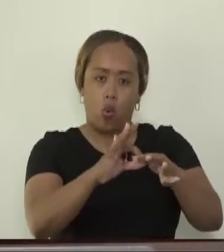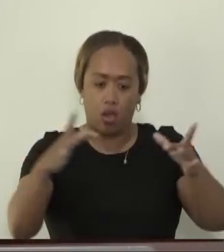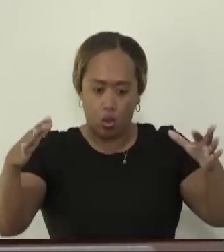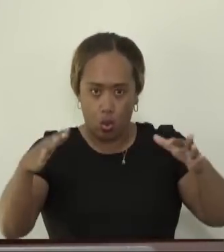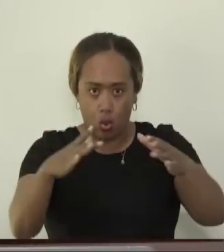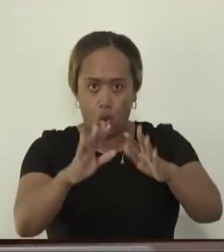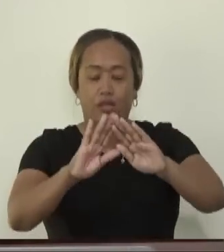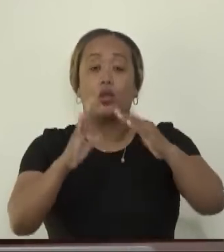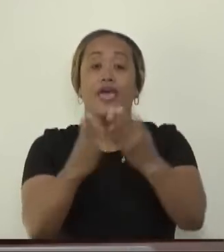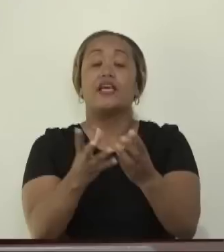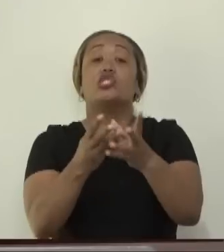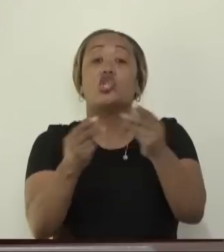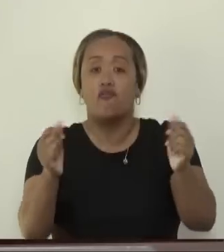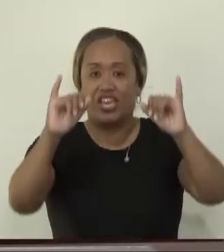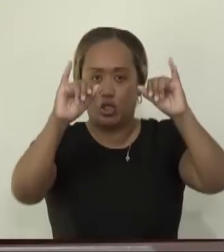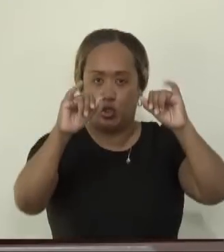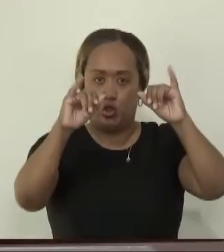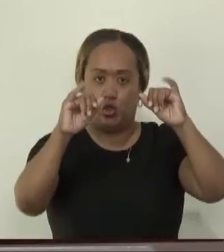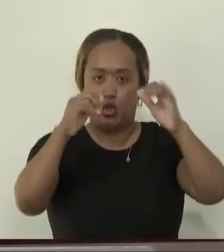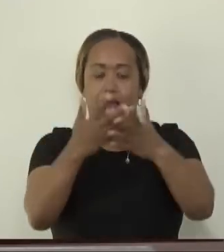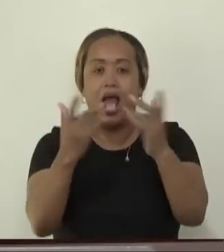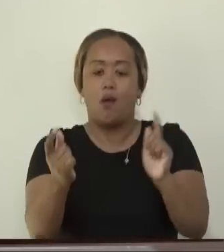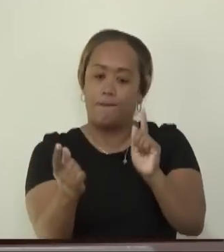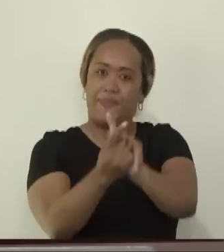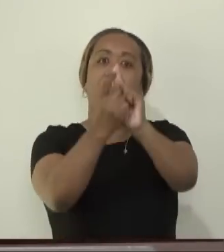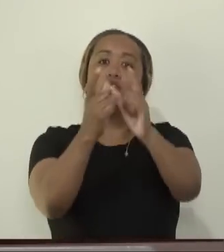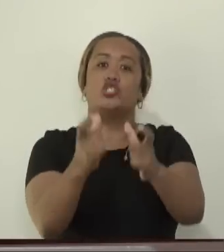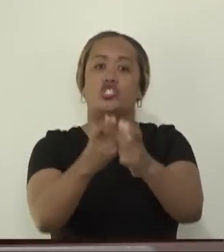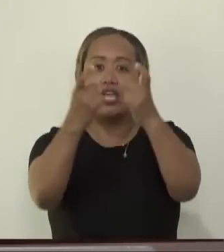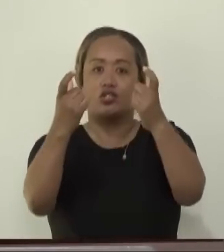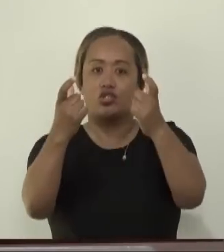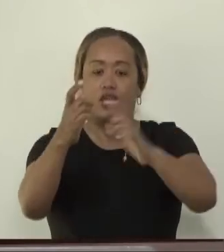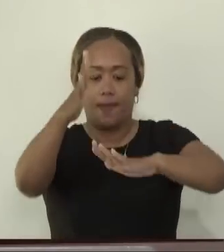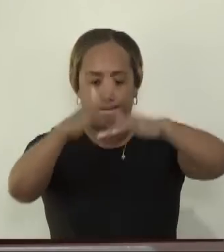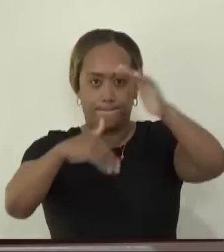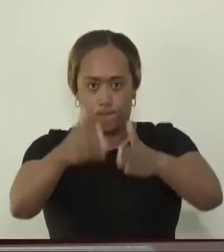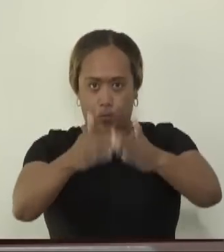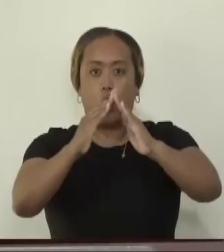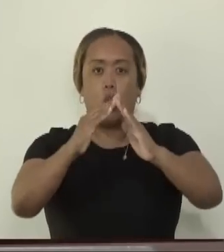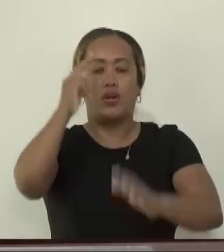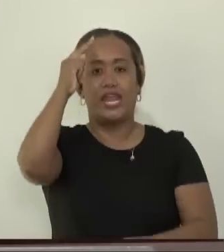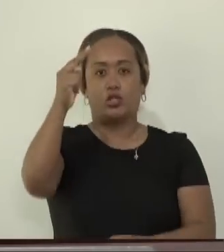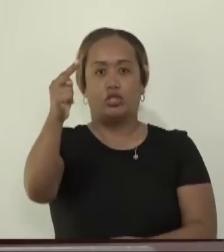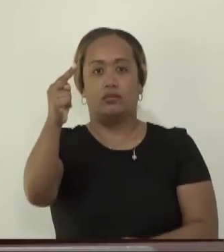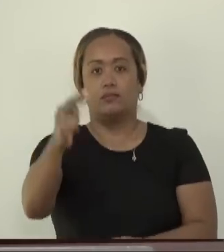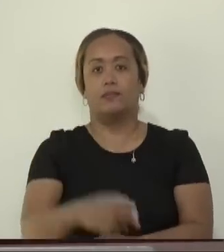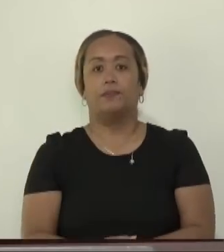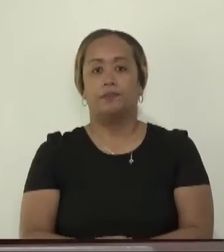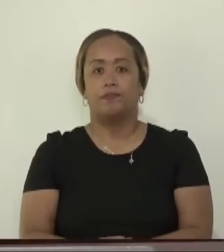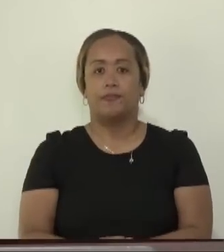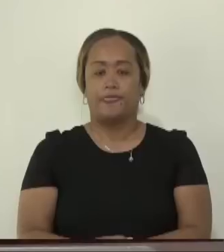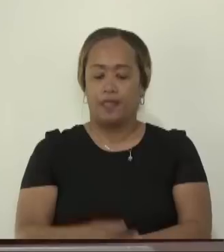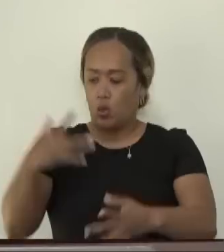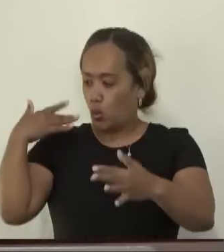together to solve our problems, face the challenges, and rebuild our nation. In our